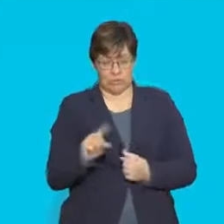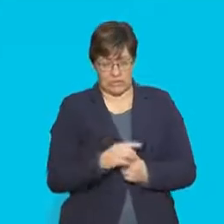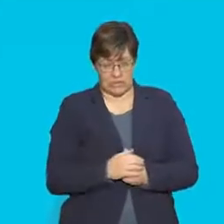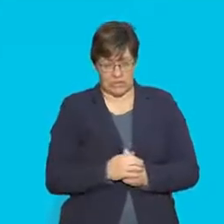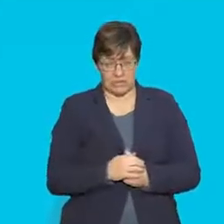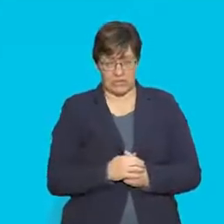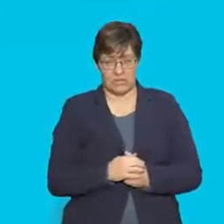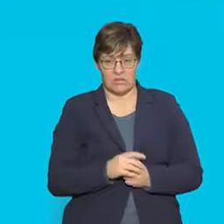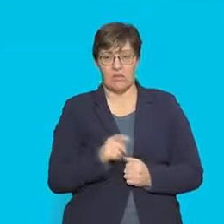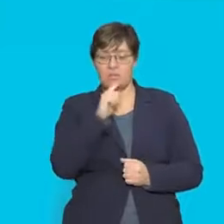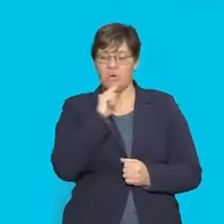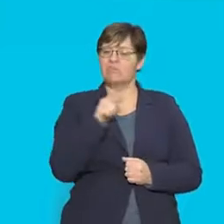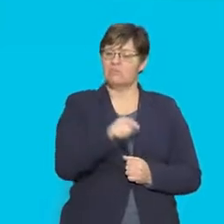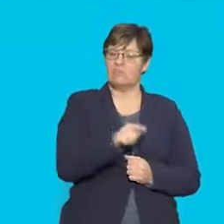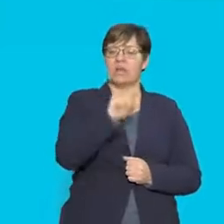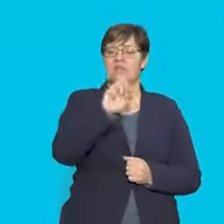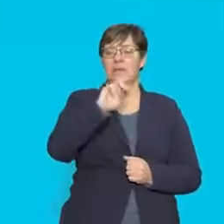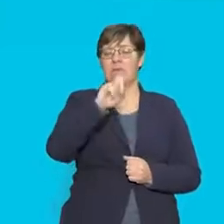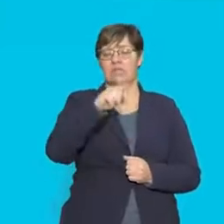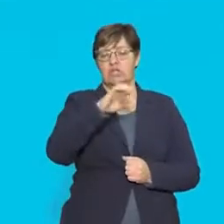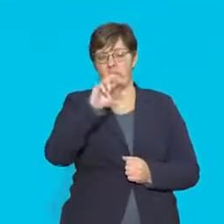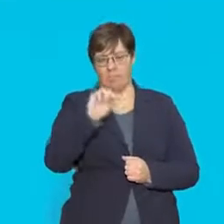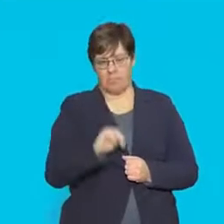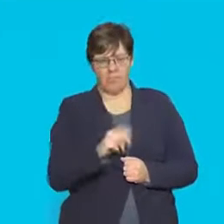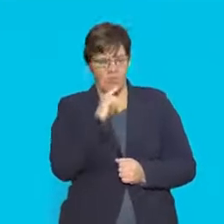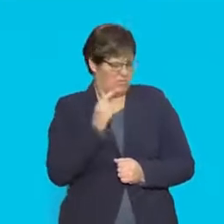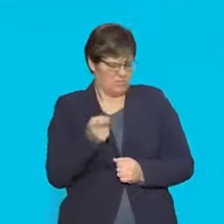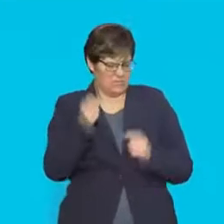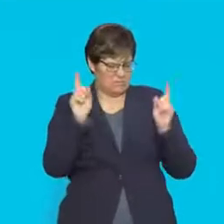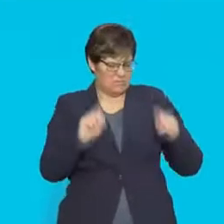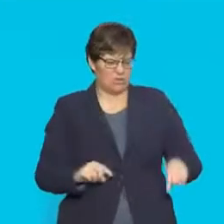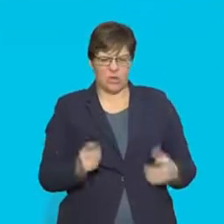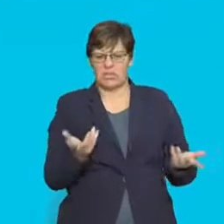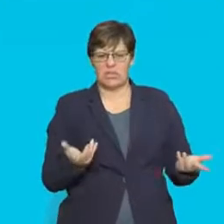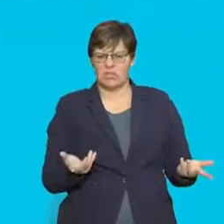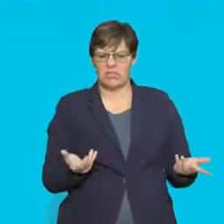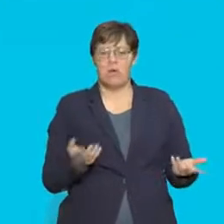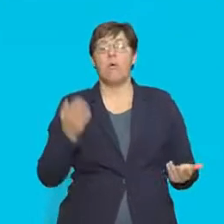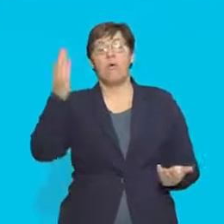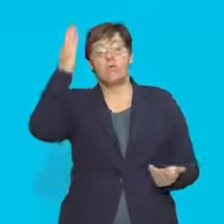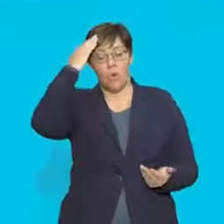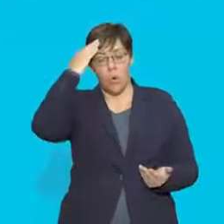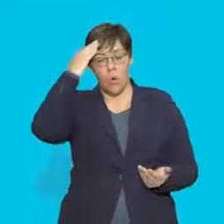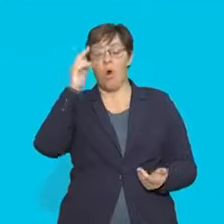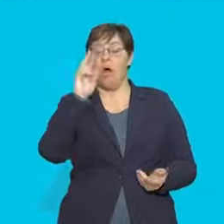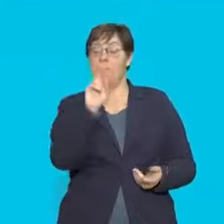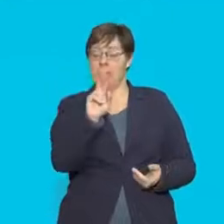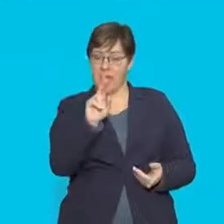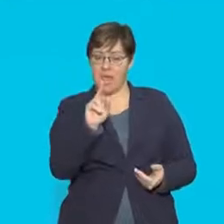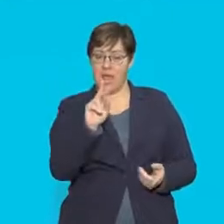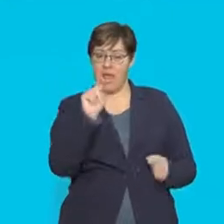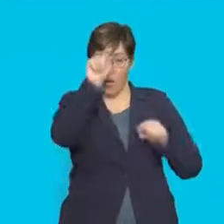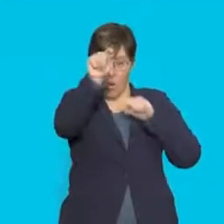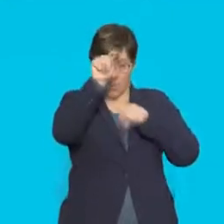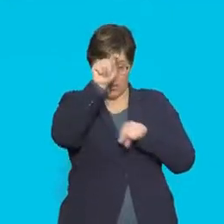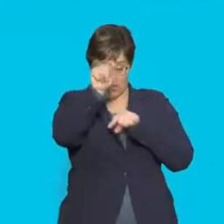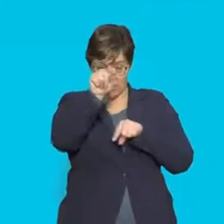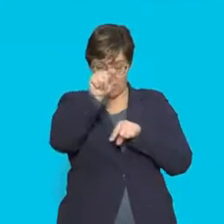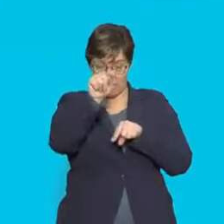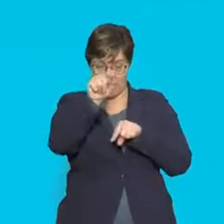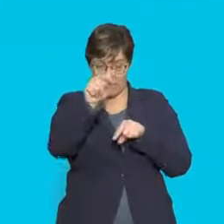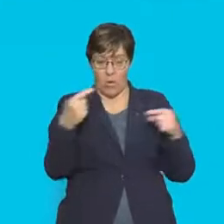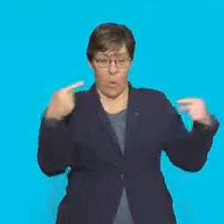So they are telling me this is a trapezium. Okay, what is special about a trapezium? We know a trapezium has one pair of opposite